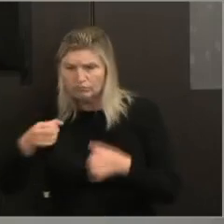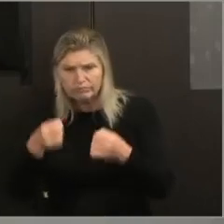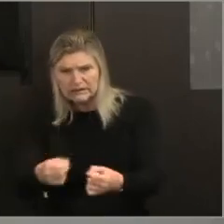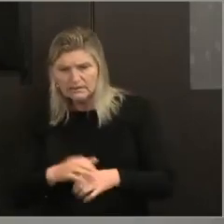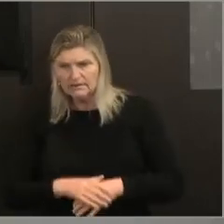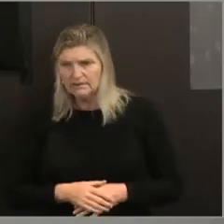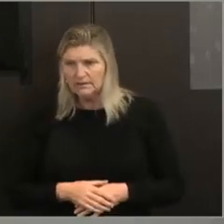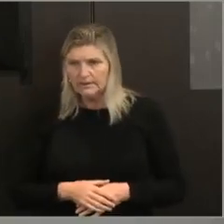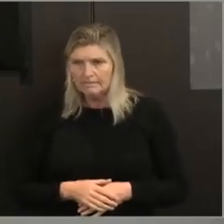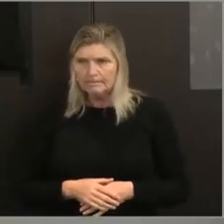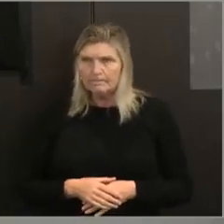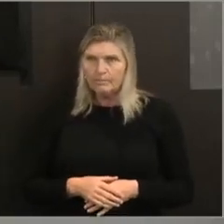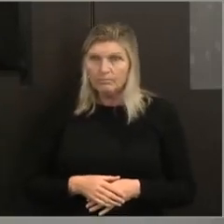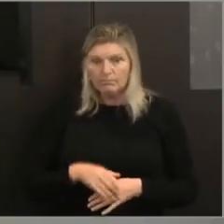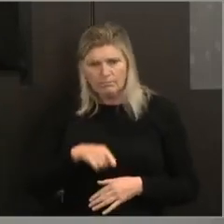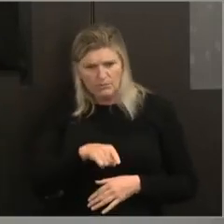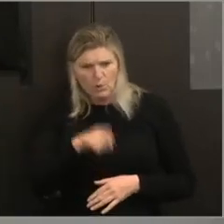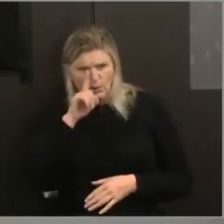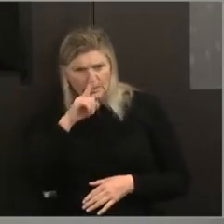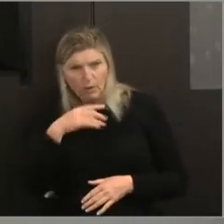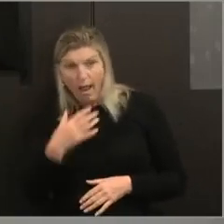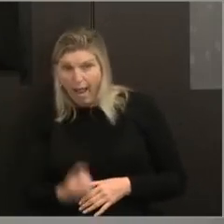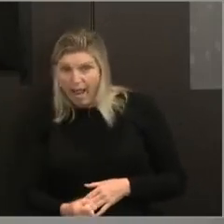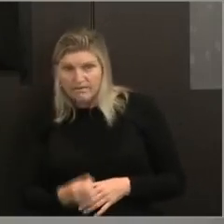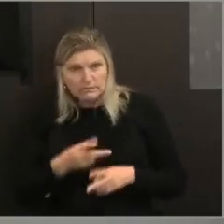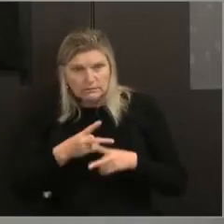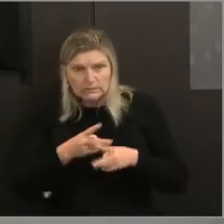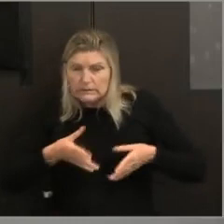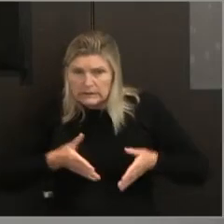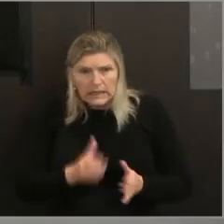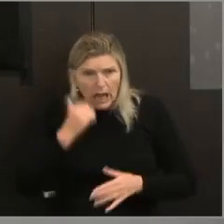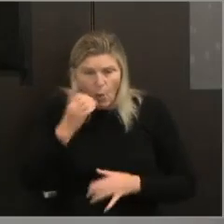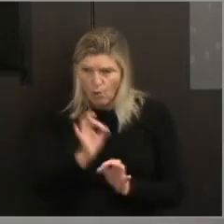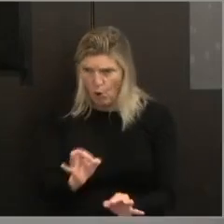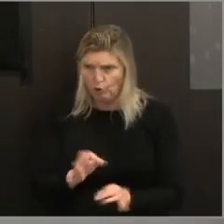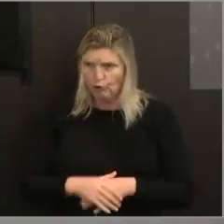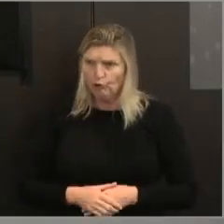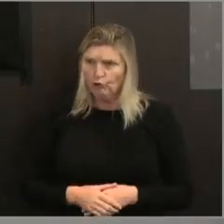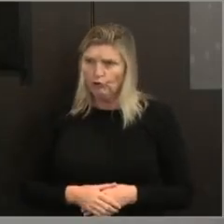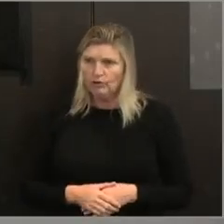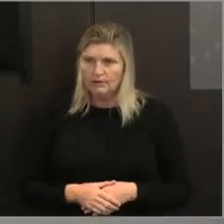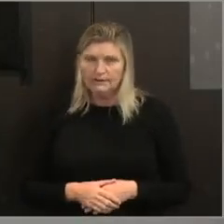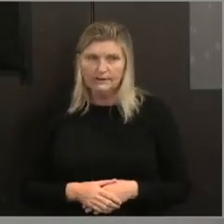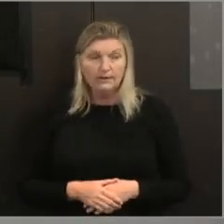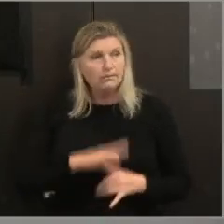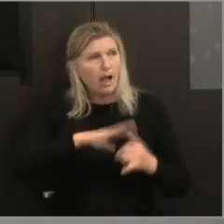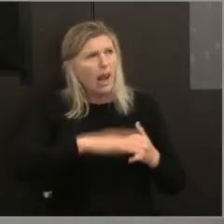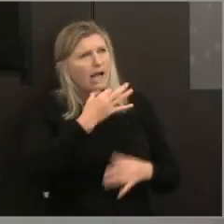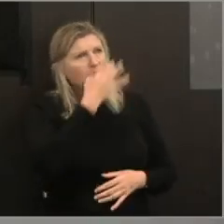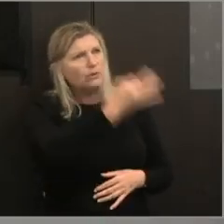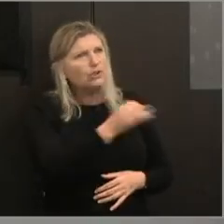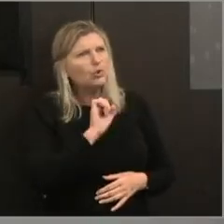whether they are secure in their tikanga or not? My last question is, your report